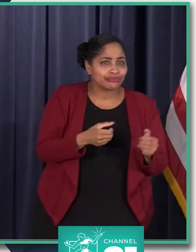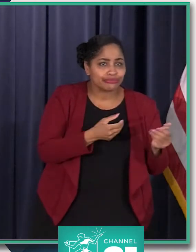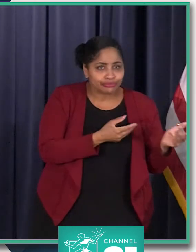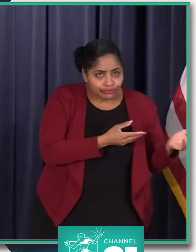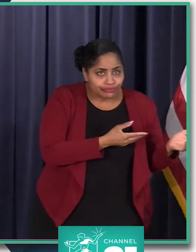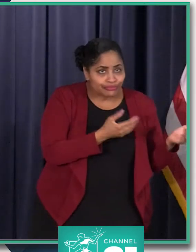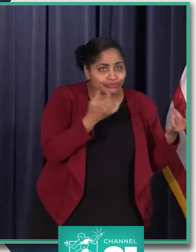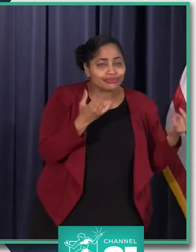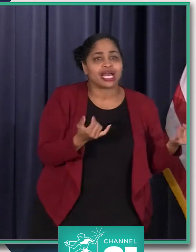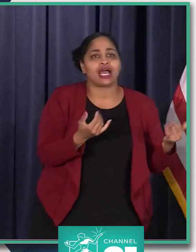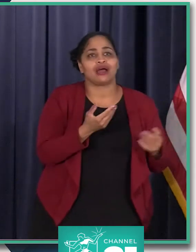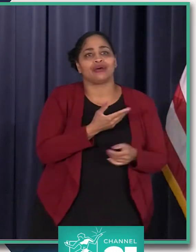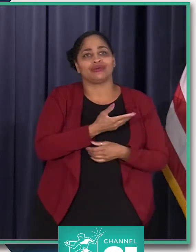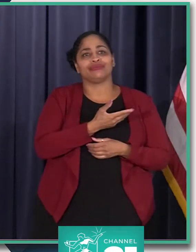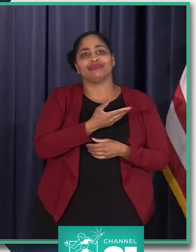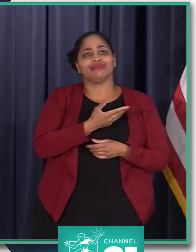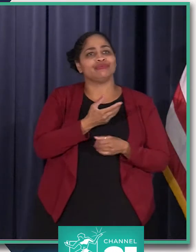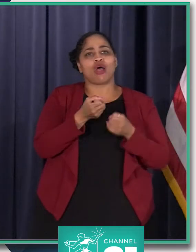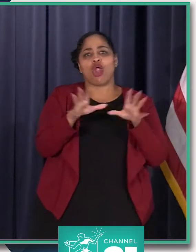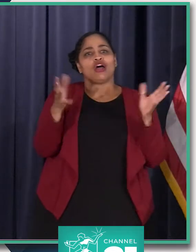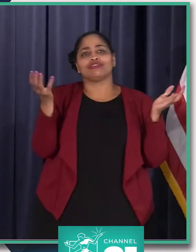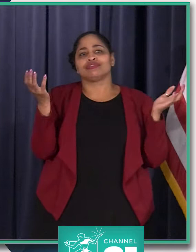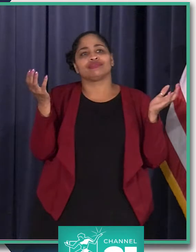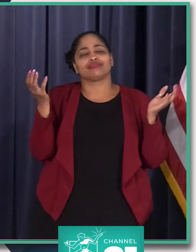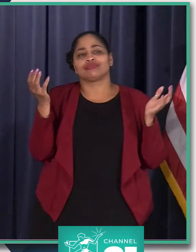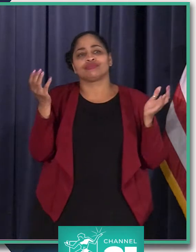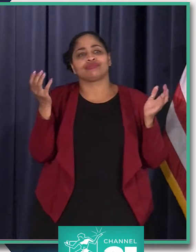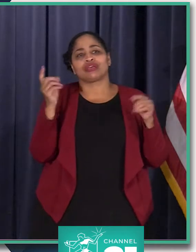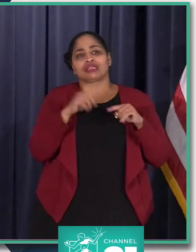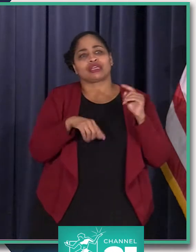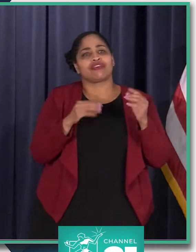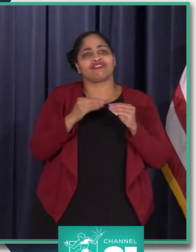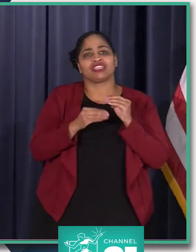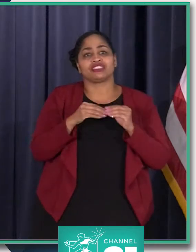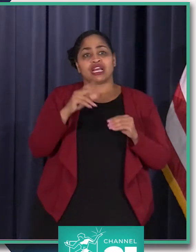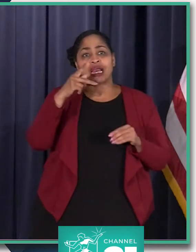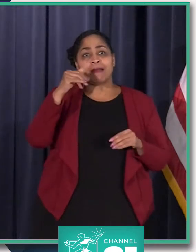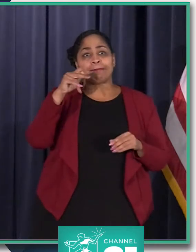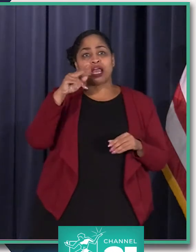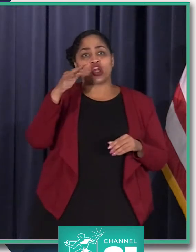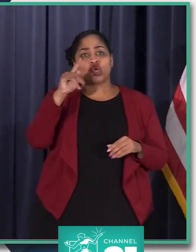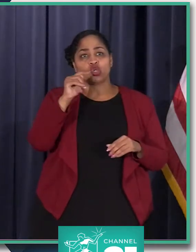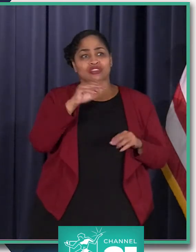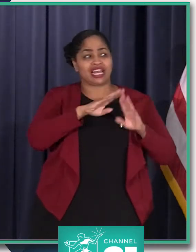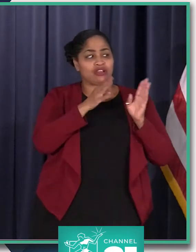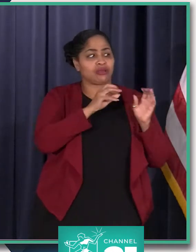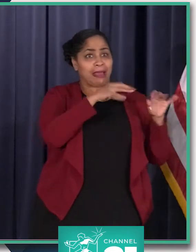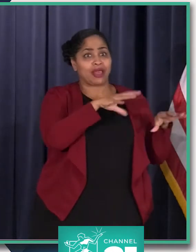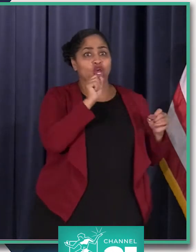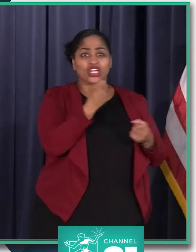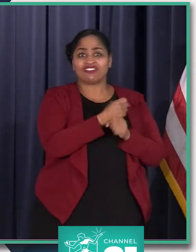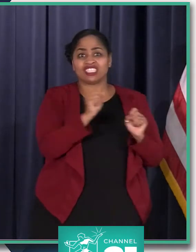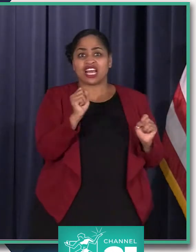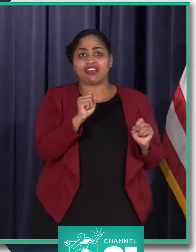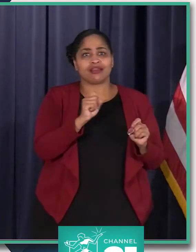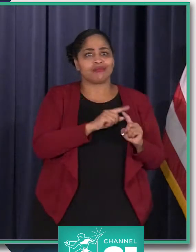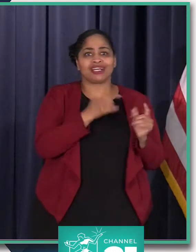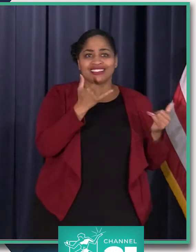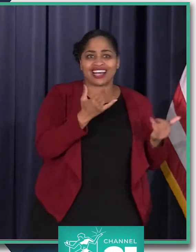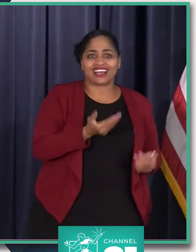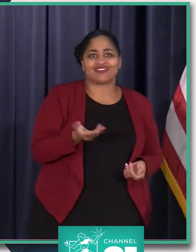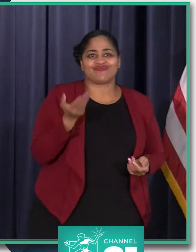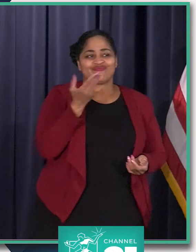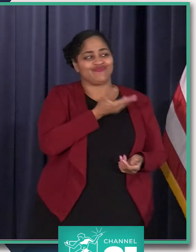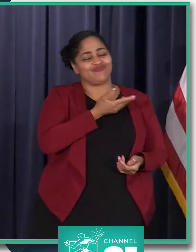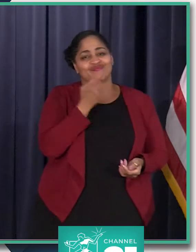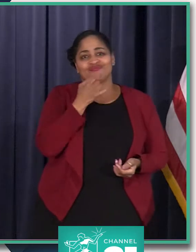And here today, it's a total loss. This house on Pinehurst, okay, it was abandoned, but it could have been saved. And this is the